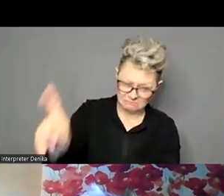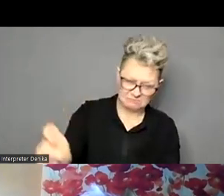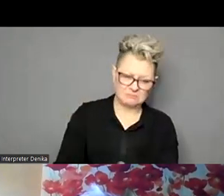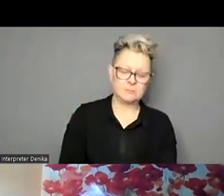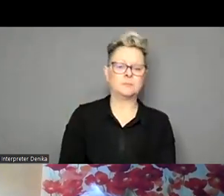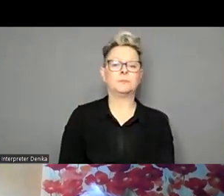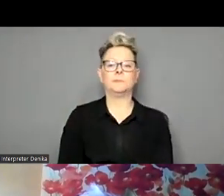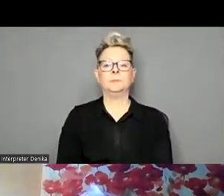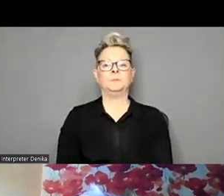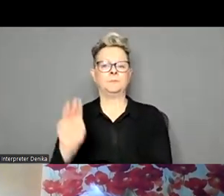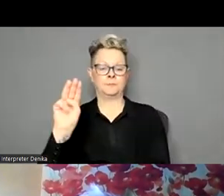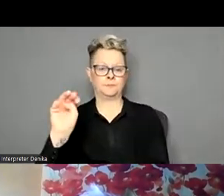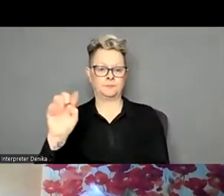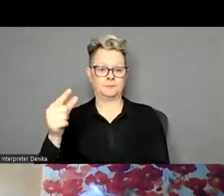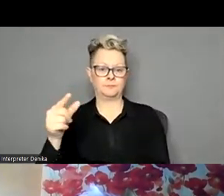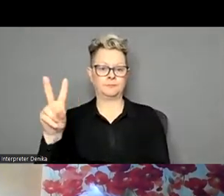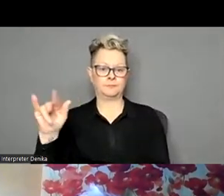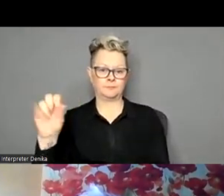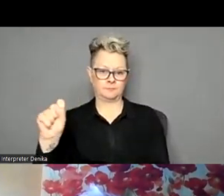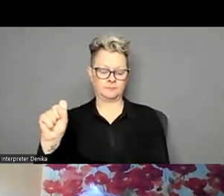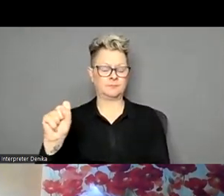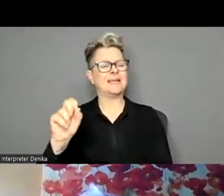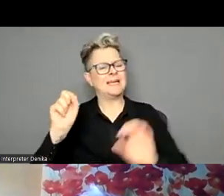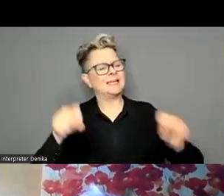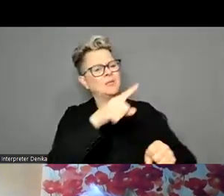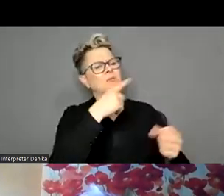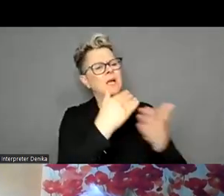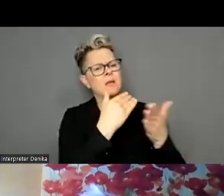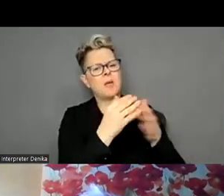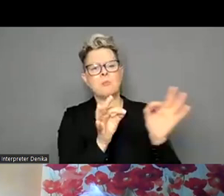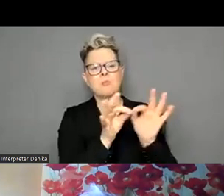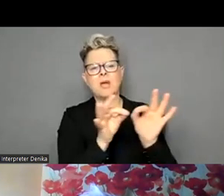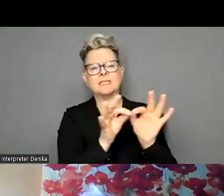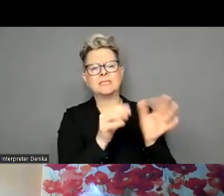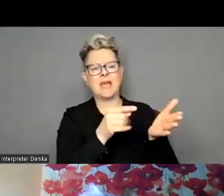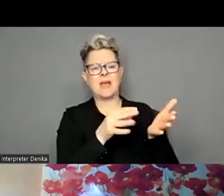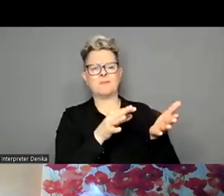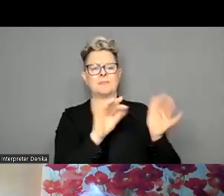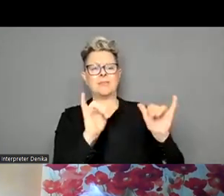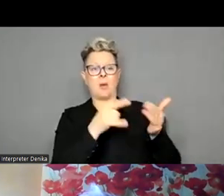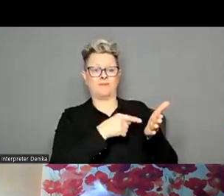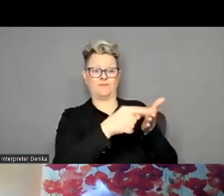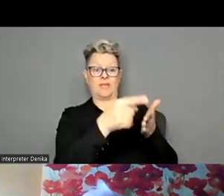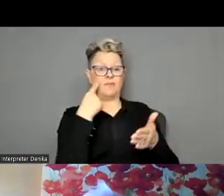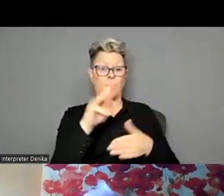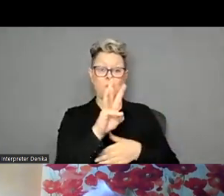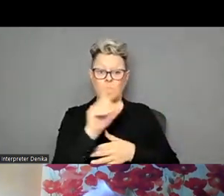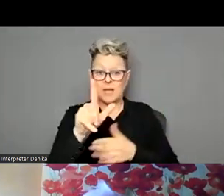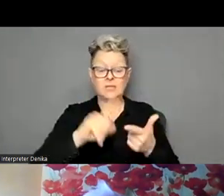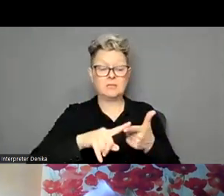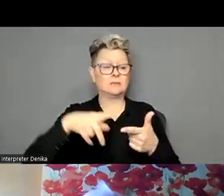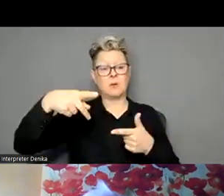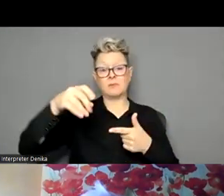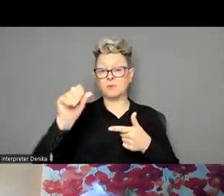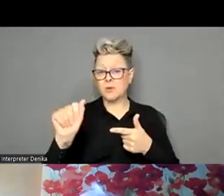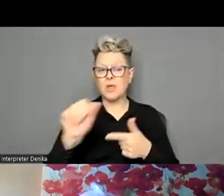Speaking of, could you talk a bit about the price of fees for wills, POAs, a ballpark?